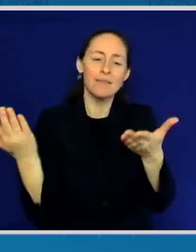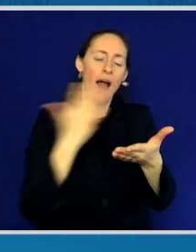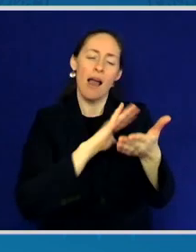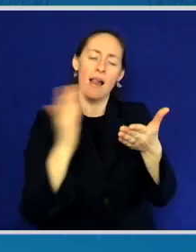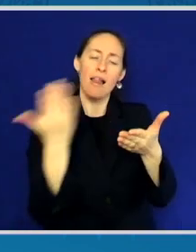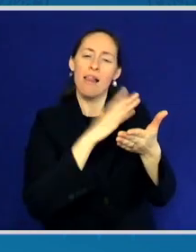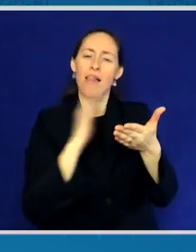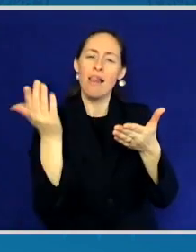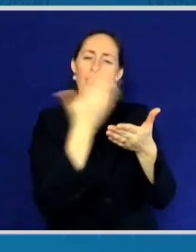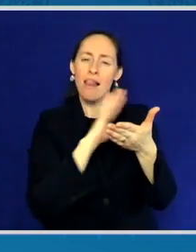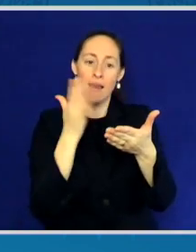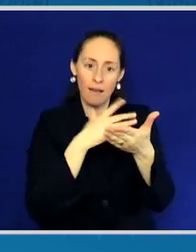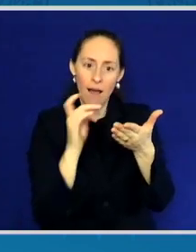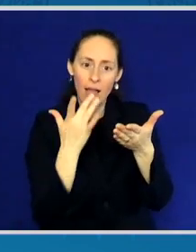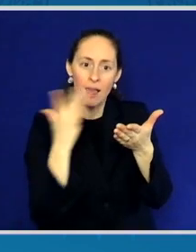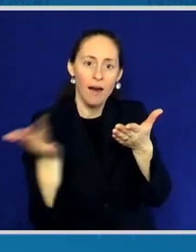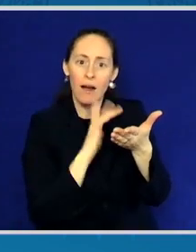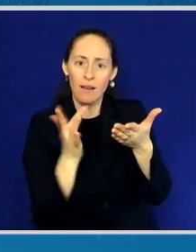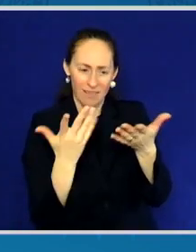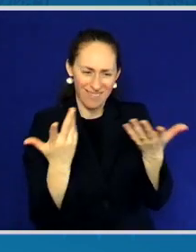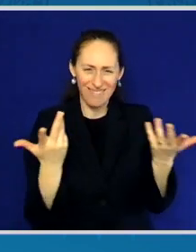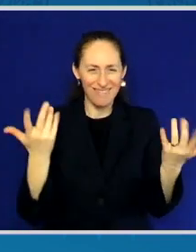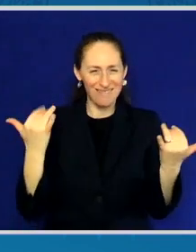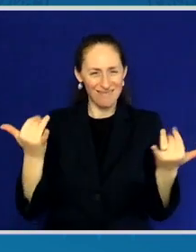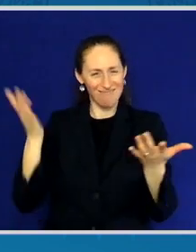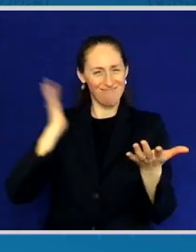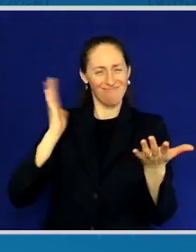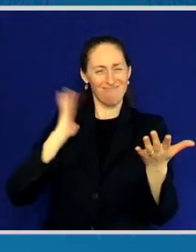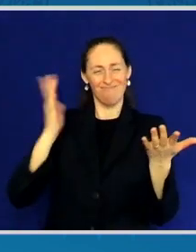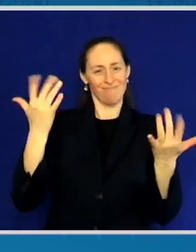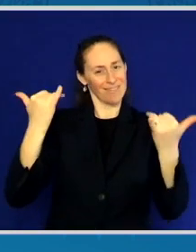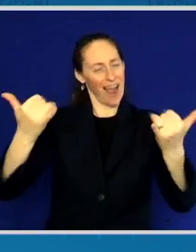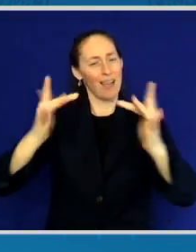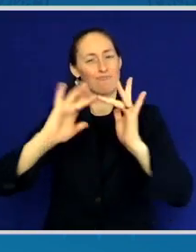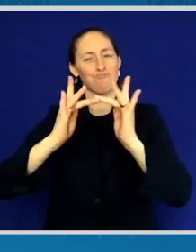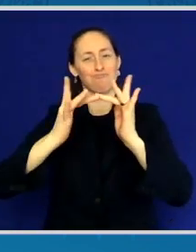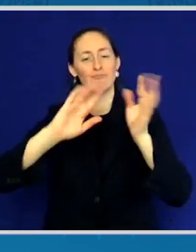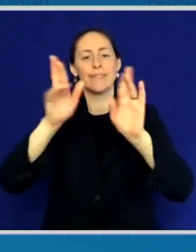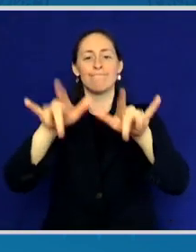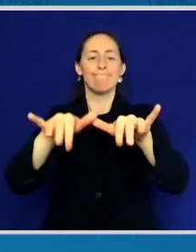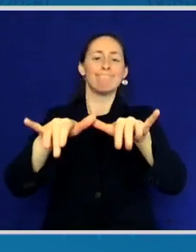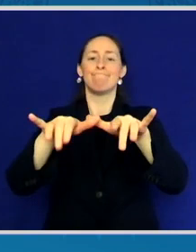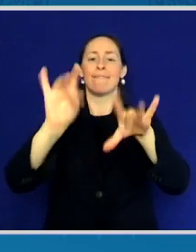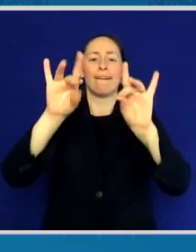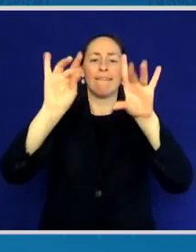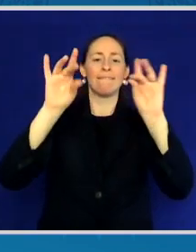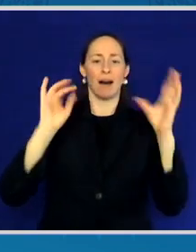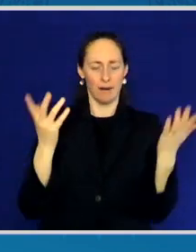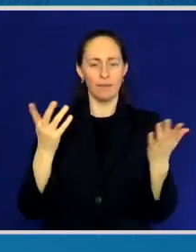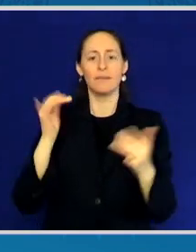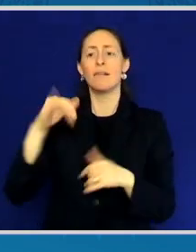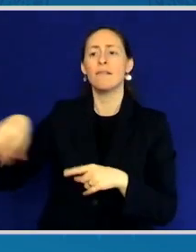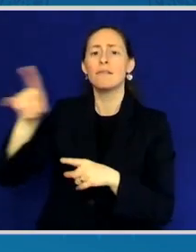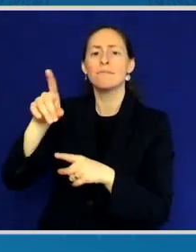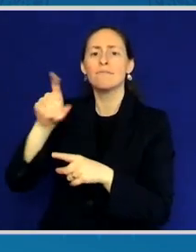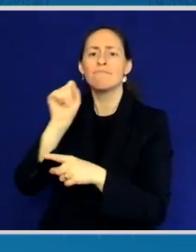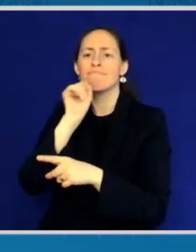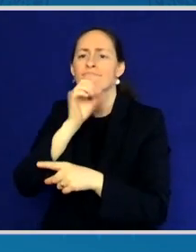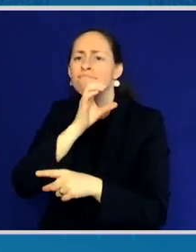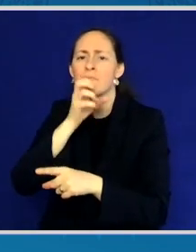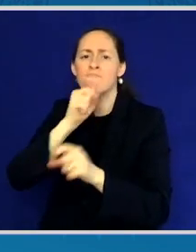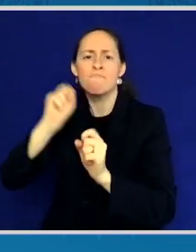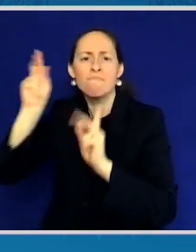Our seniors, we now know the capacity of access and affordable access to broadband to bring health care